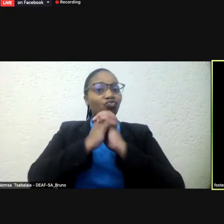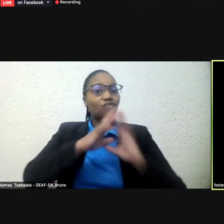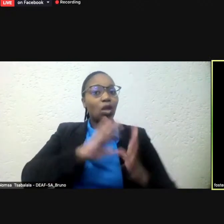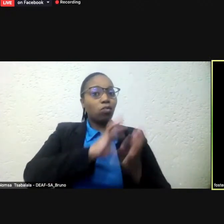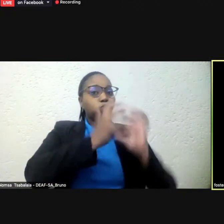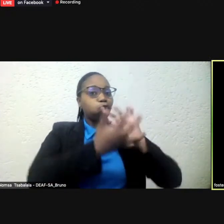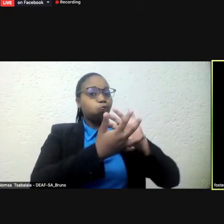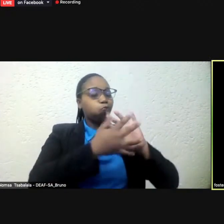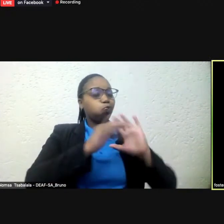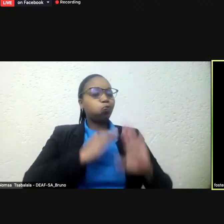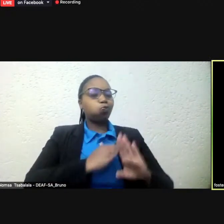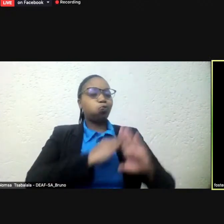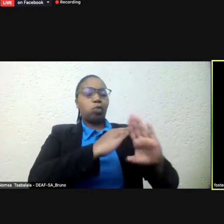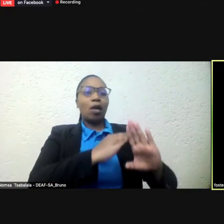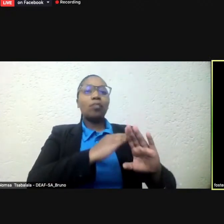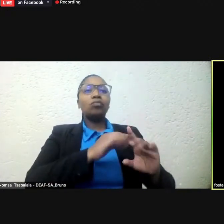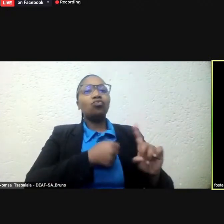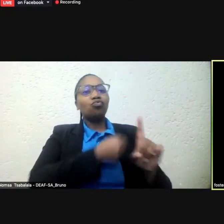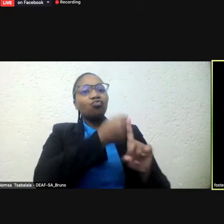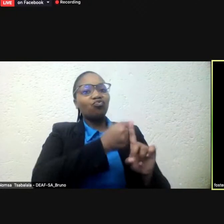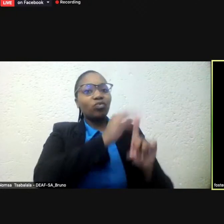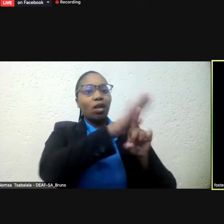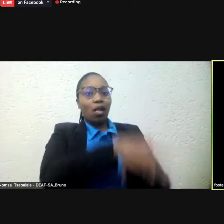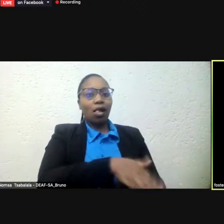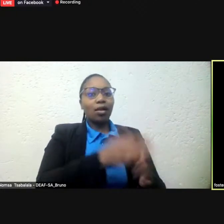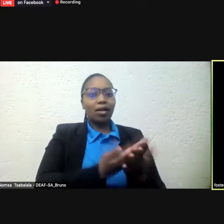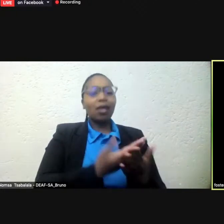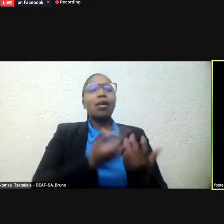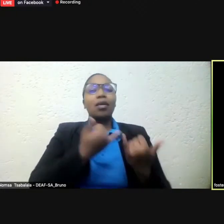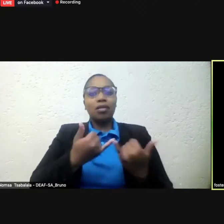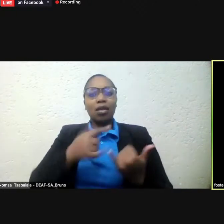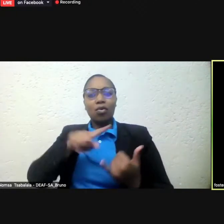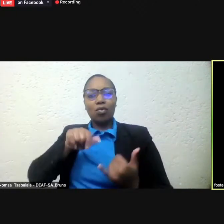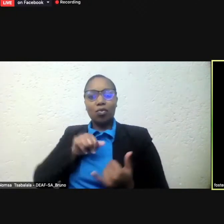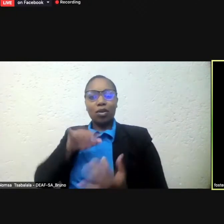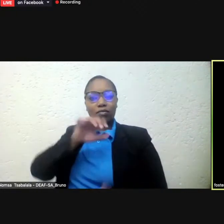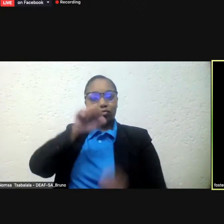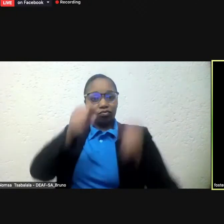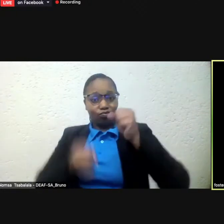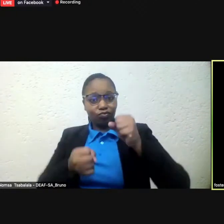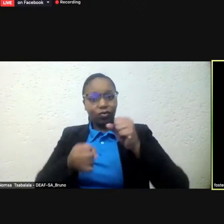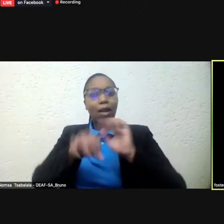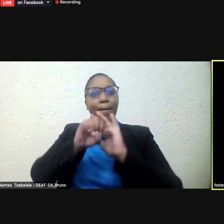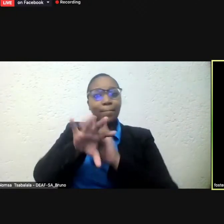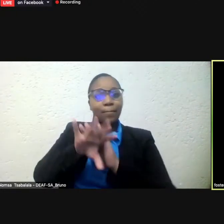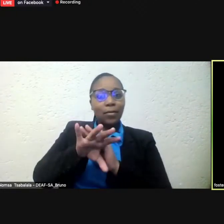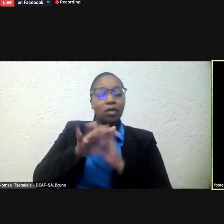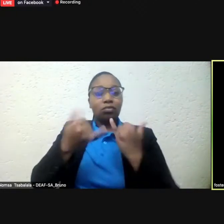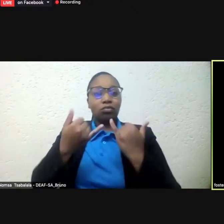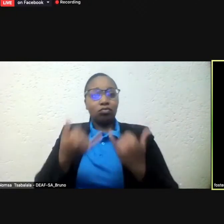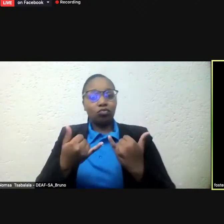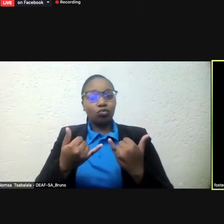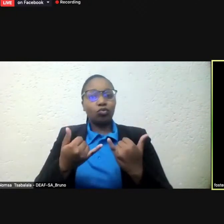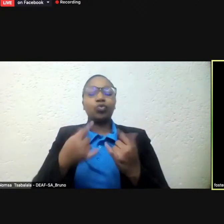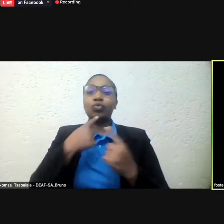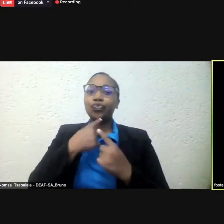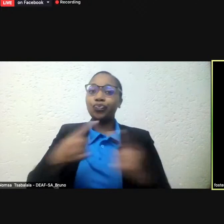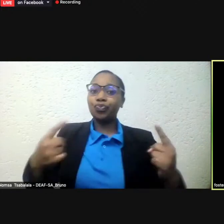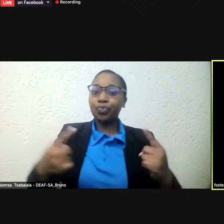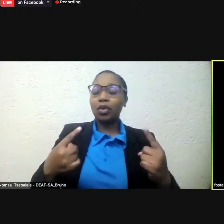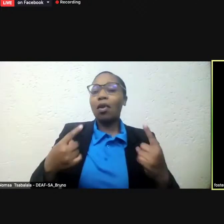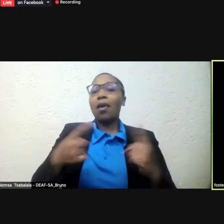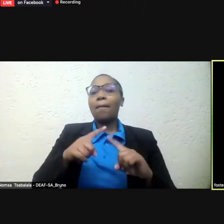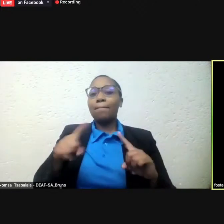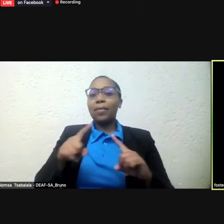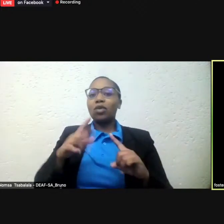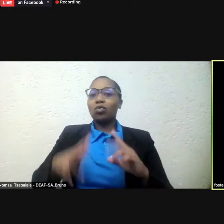I'm going to declare this media briefing adjourned until further notice, and want to comment and commit that as the department will always be